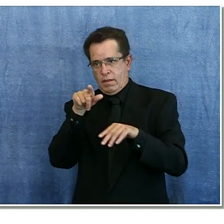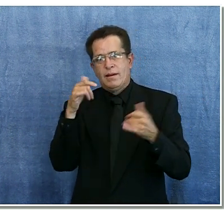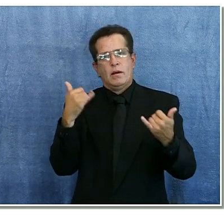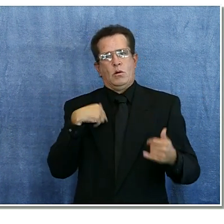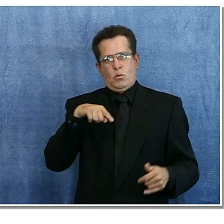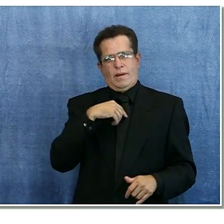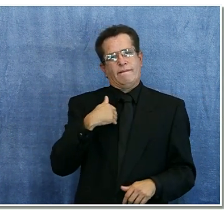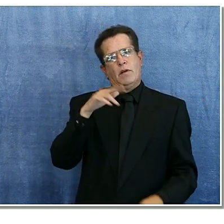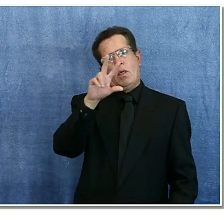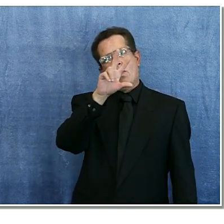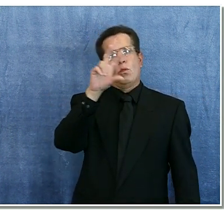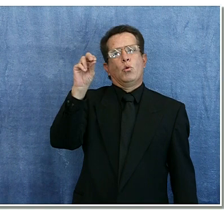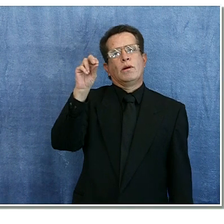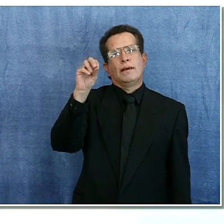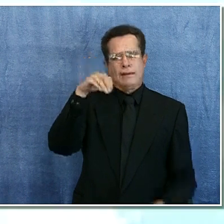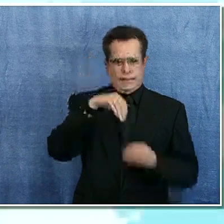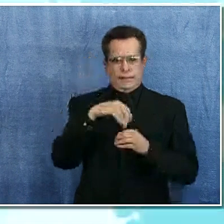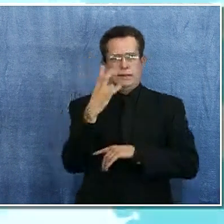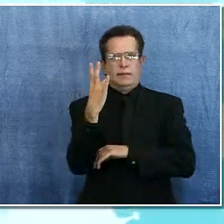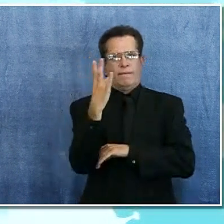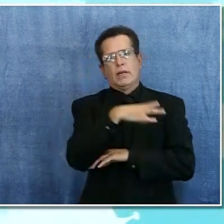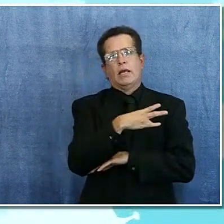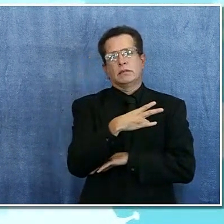30 there. In the next slide,